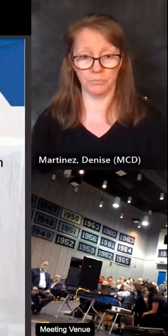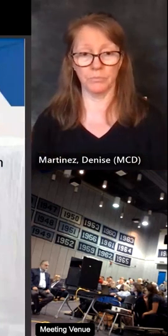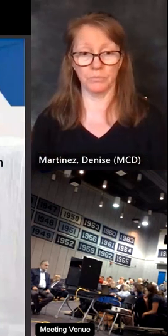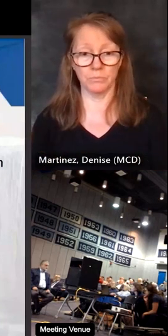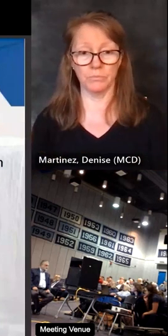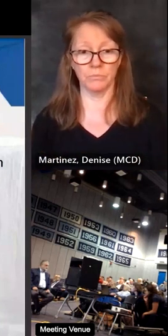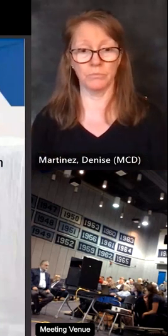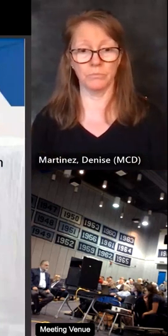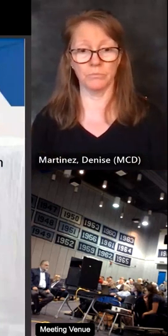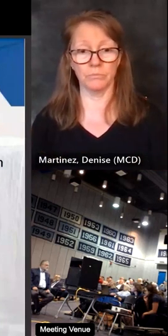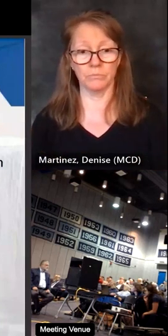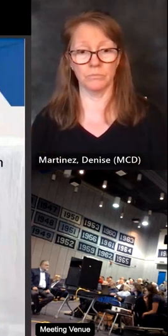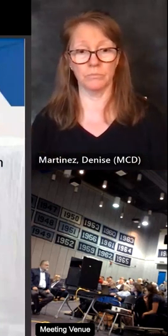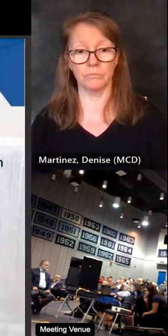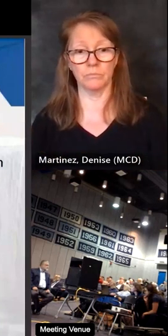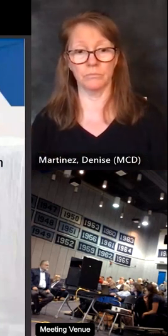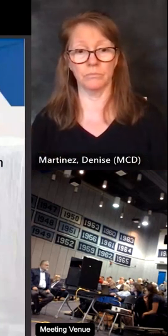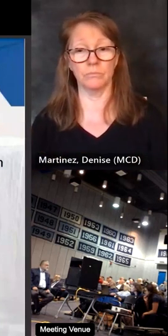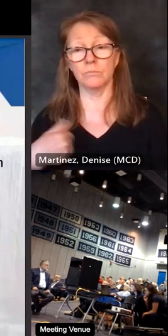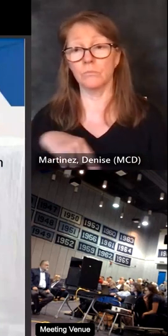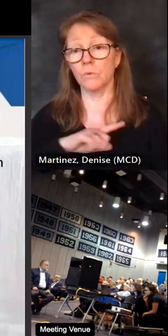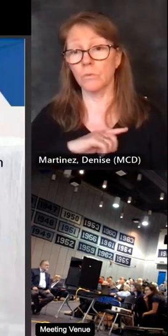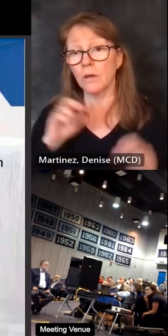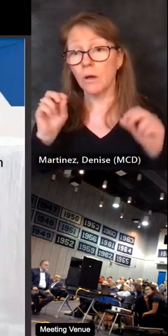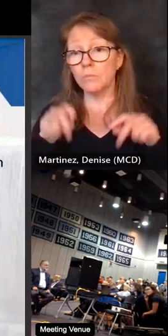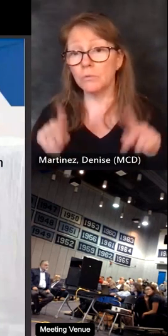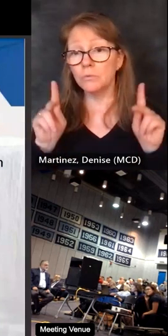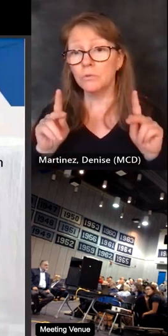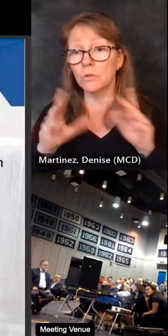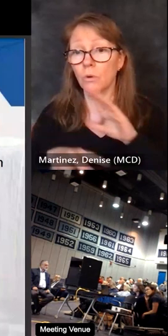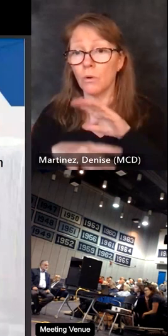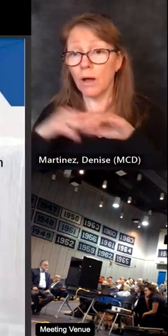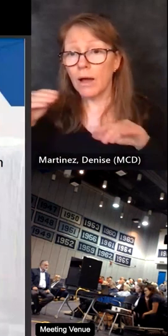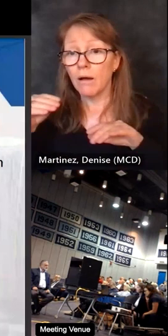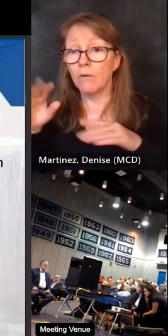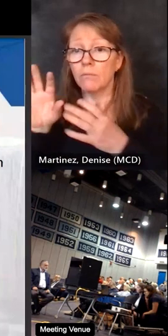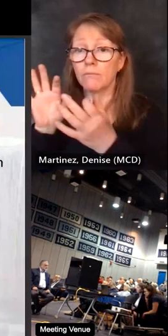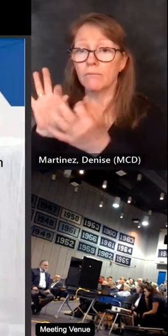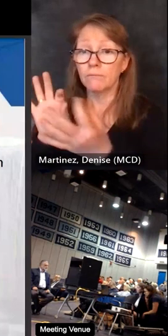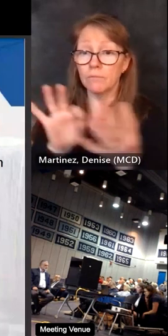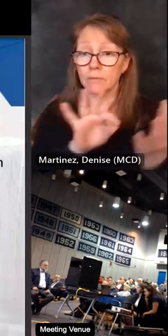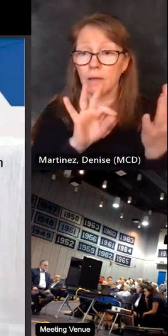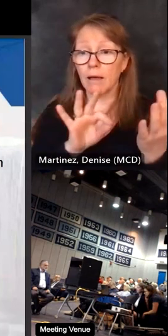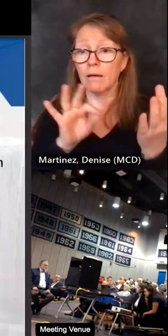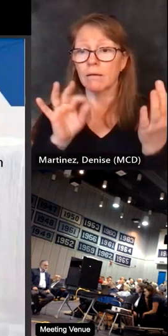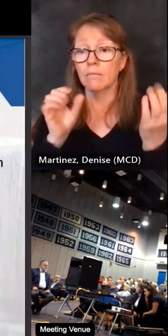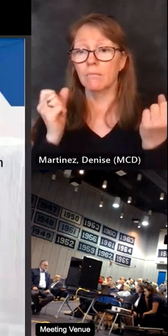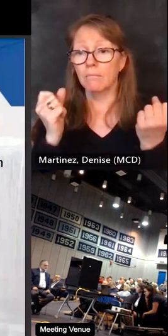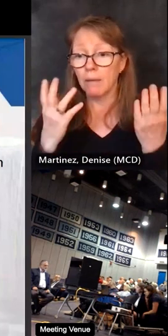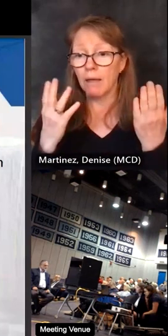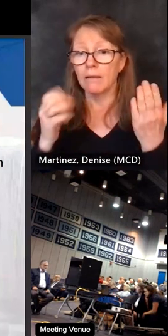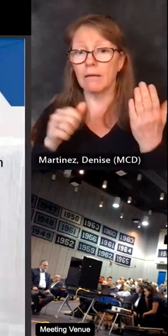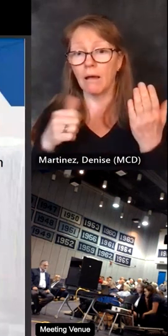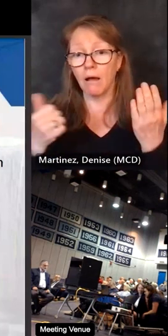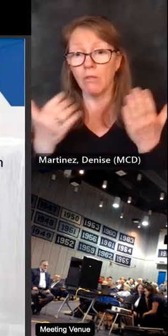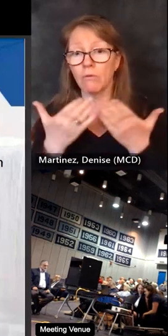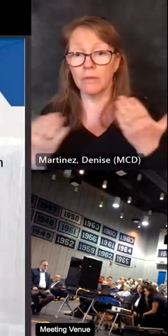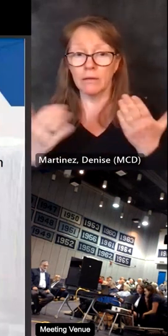to go out and provide an update and get feedback on the project and a number of other occasions by going out to